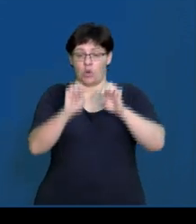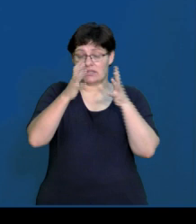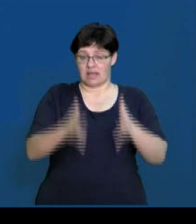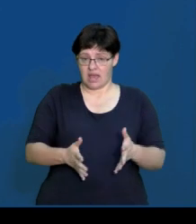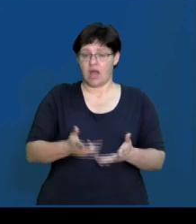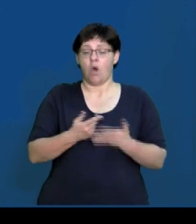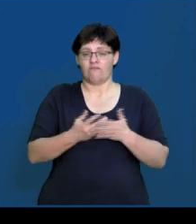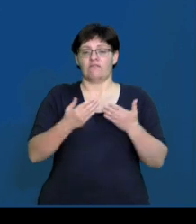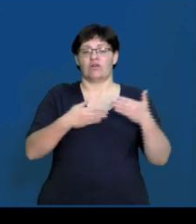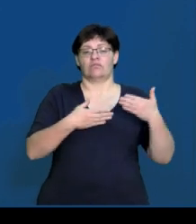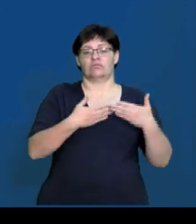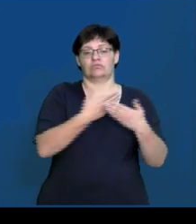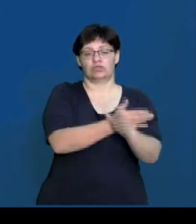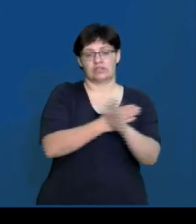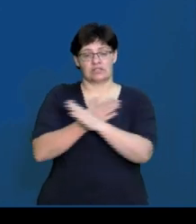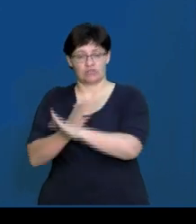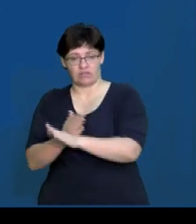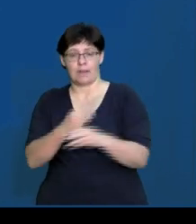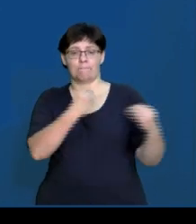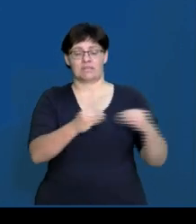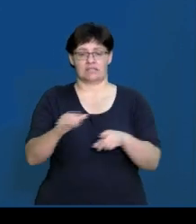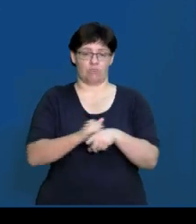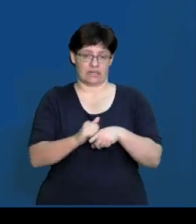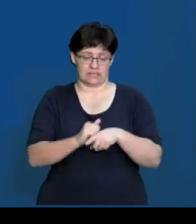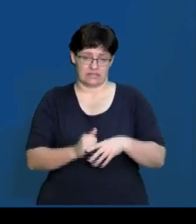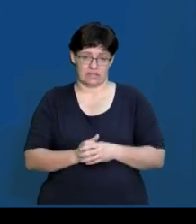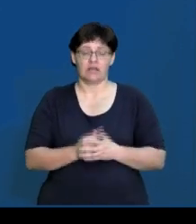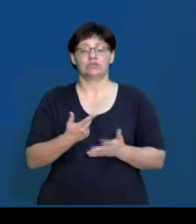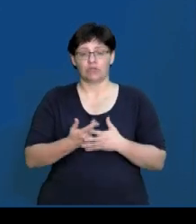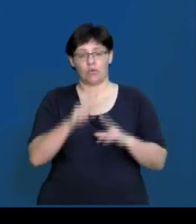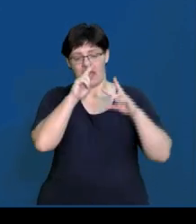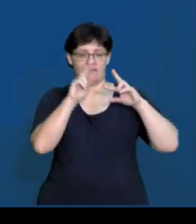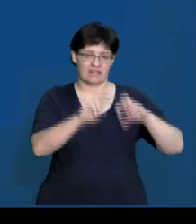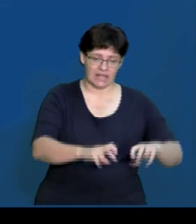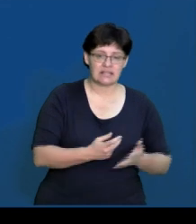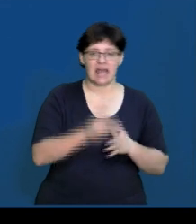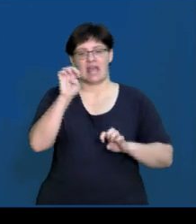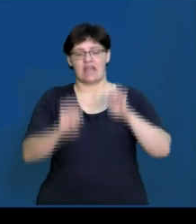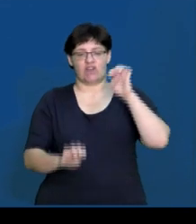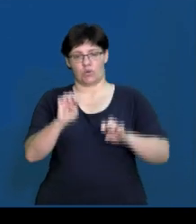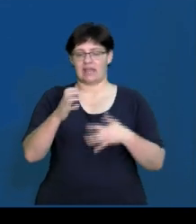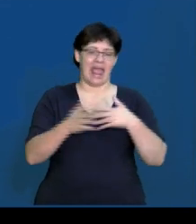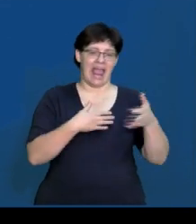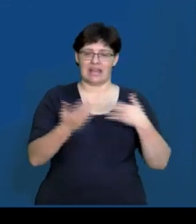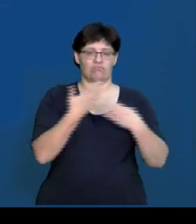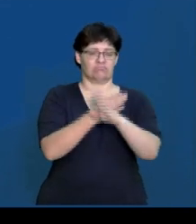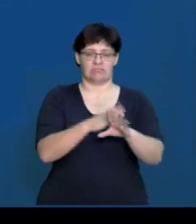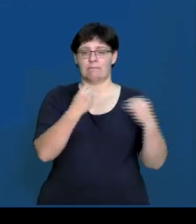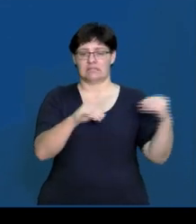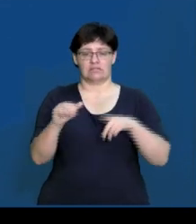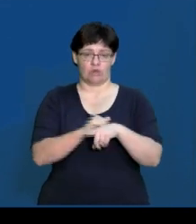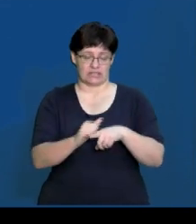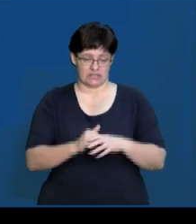and evaluators of restrictive business practices there. So they investigate and they evaluate